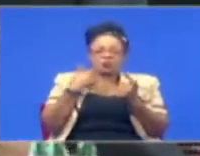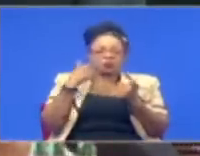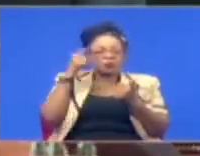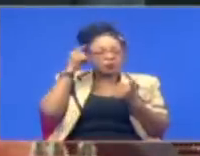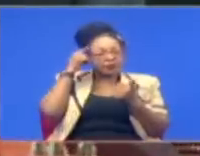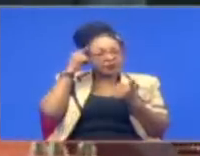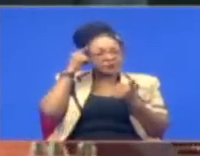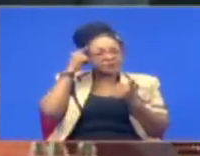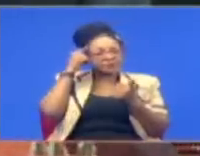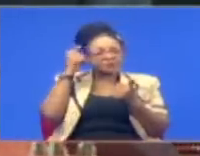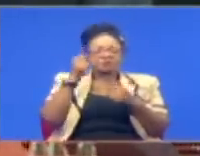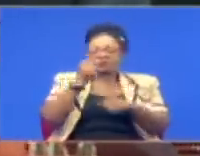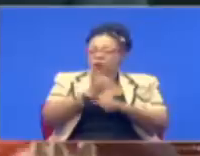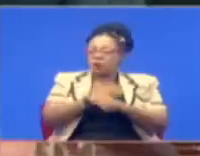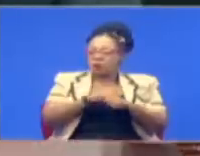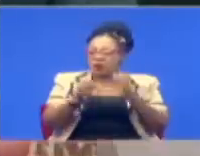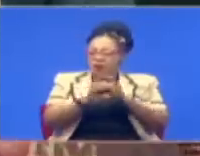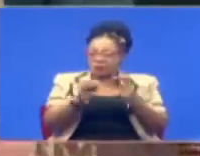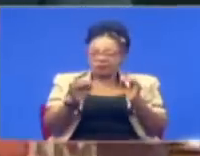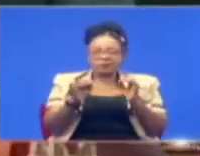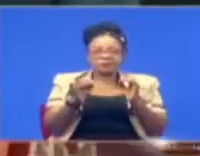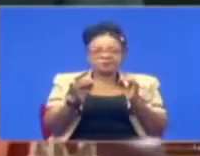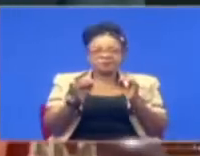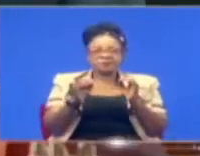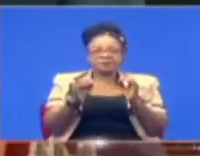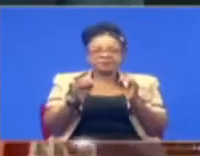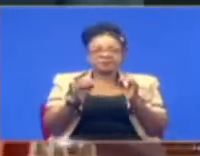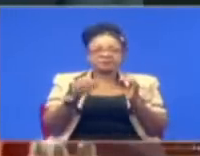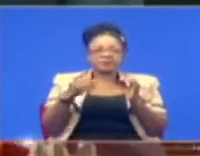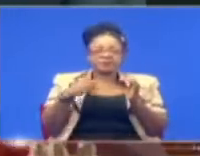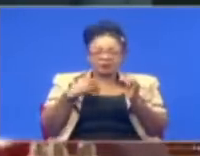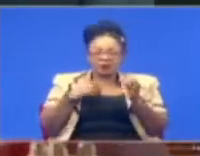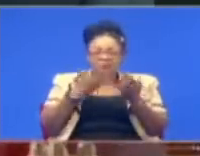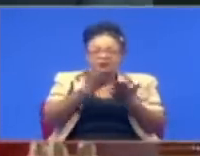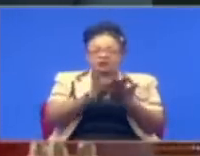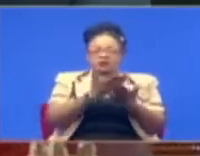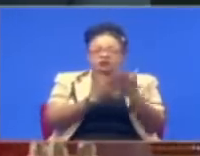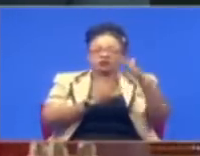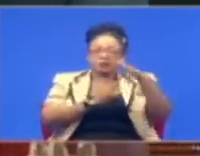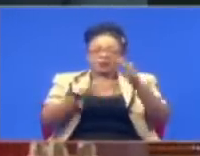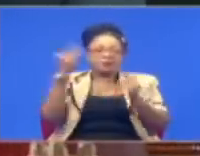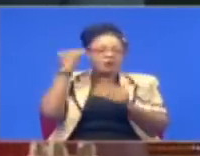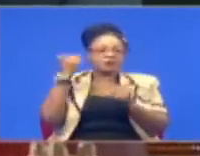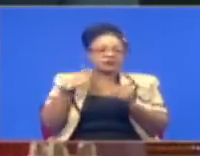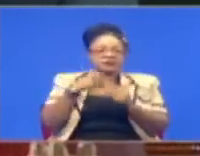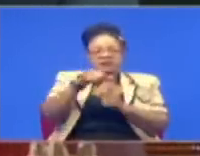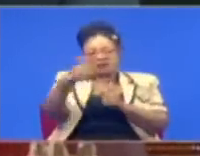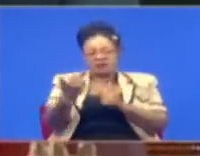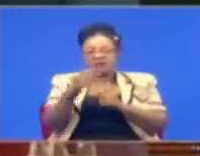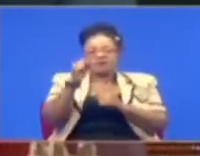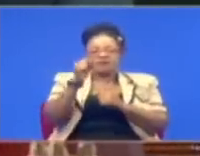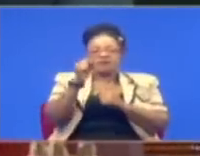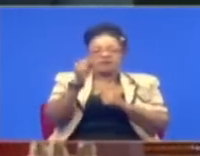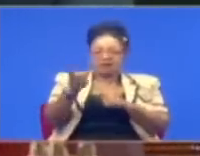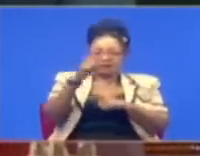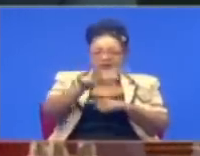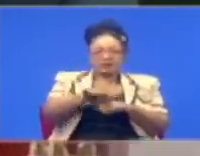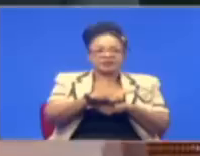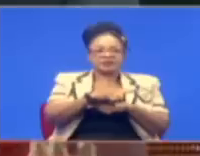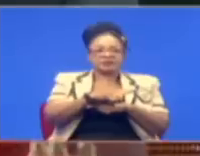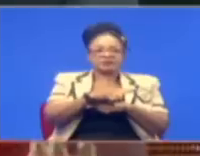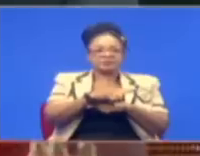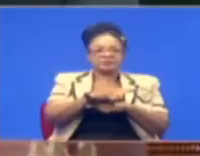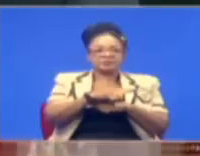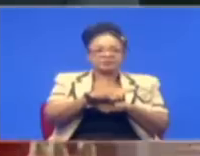evil doesn't work well, I'll be petitioning Supreme Court, has another almost 5 days at Bomas of